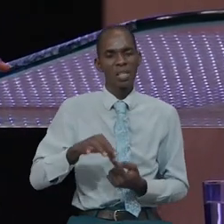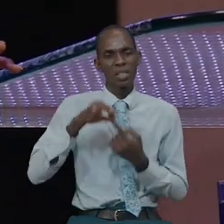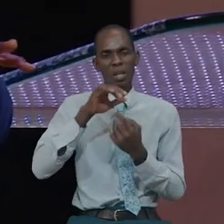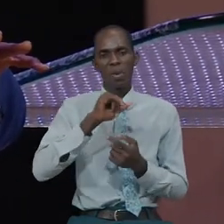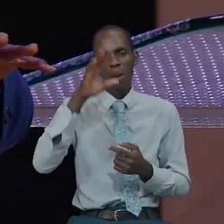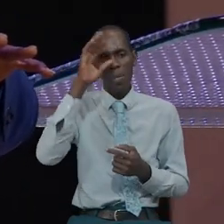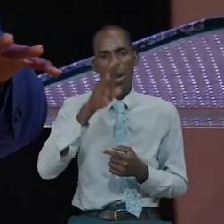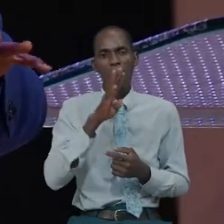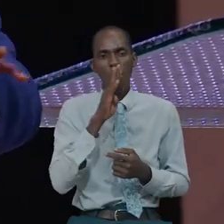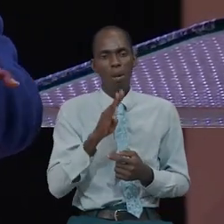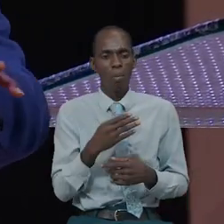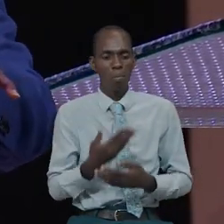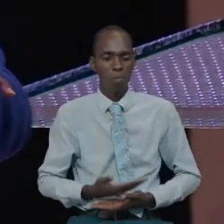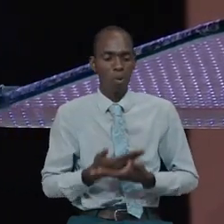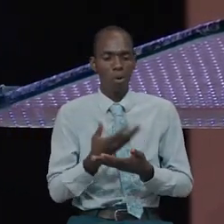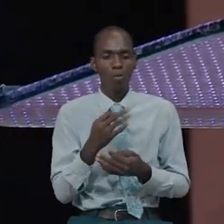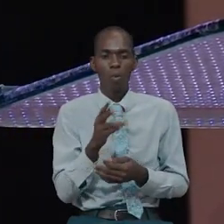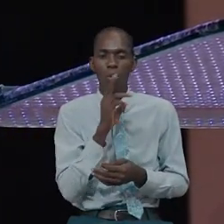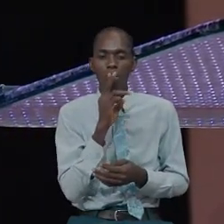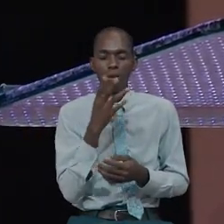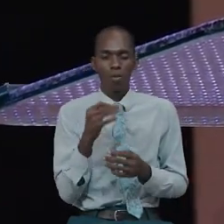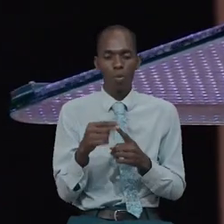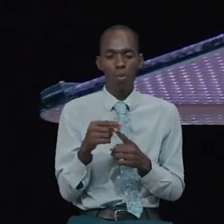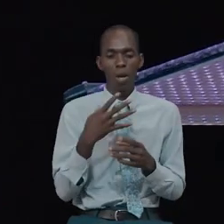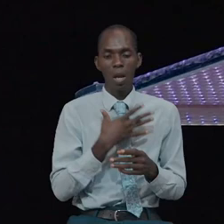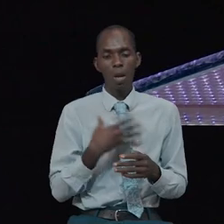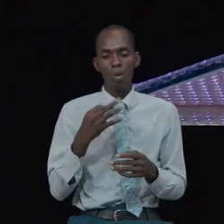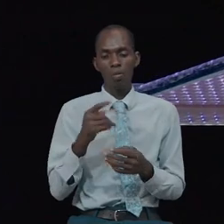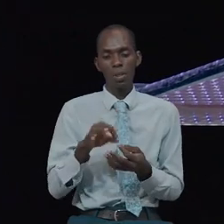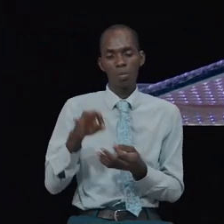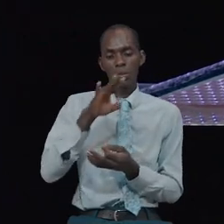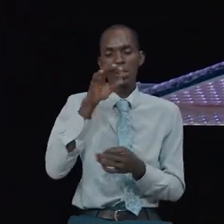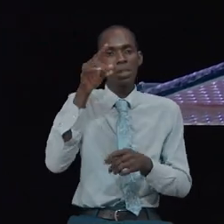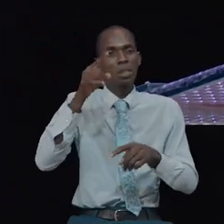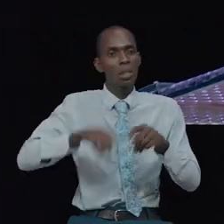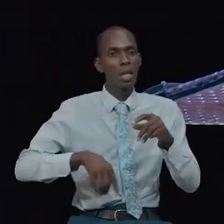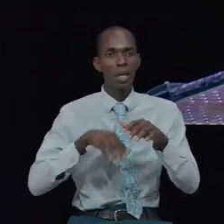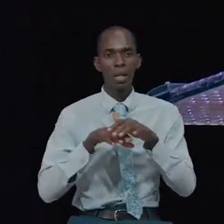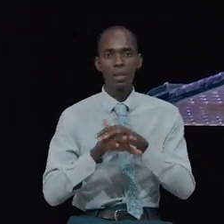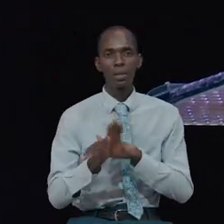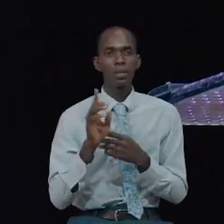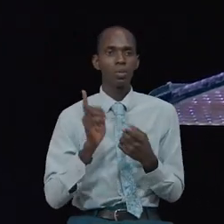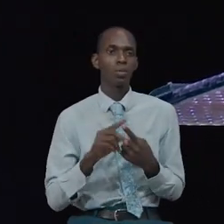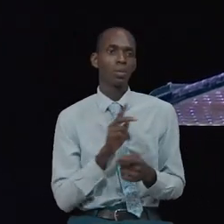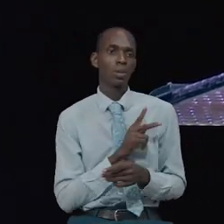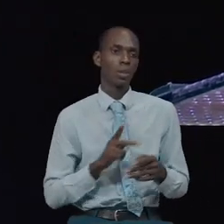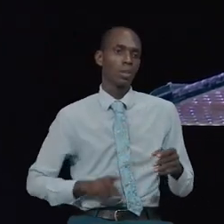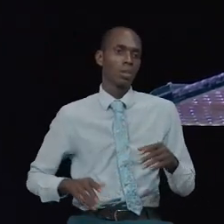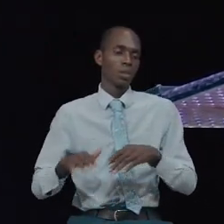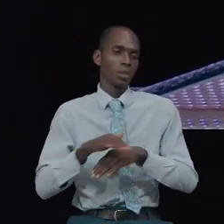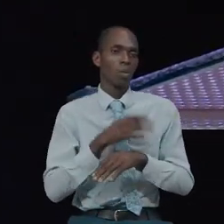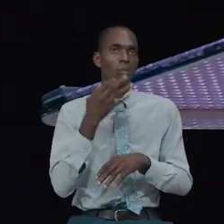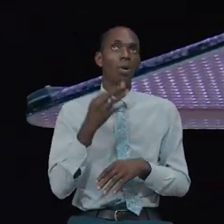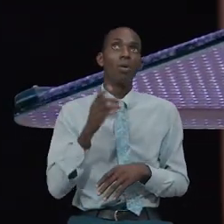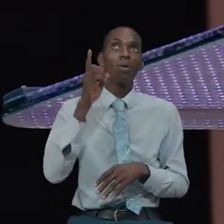of the water of the word and of the spirit, he cannot enter into the kingdom of